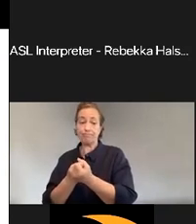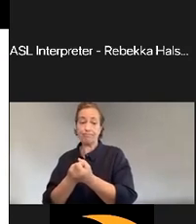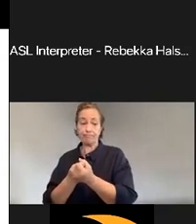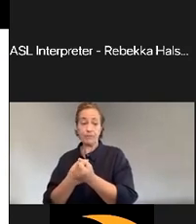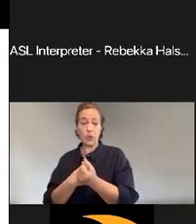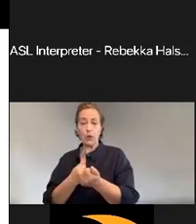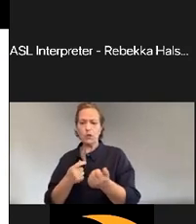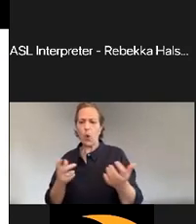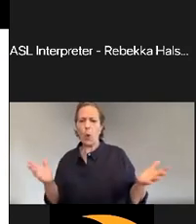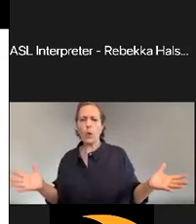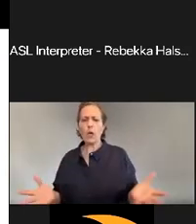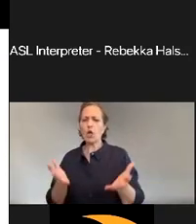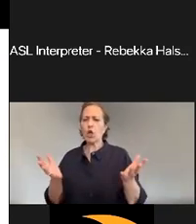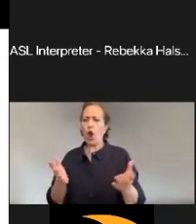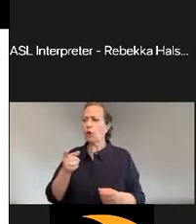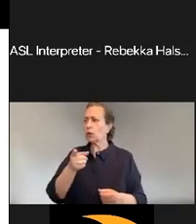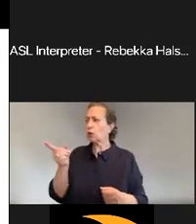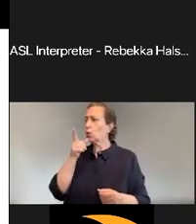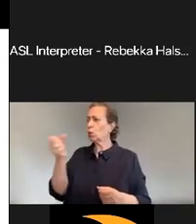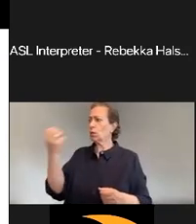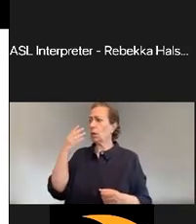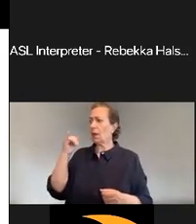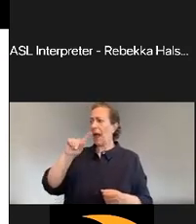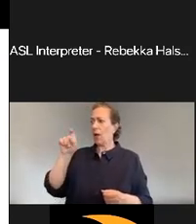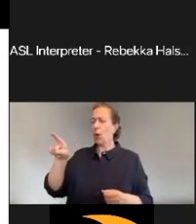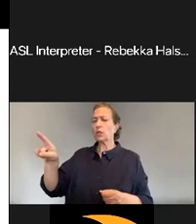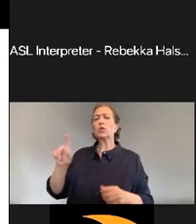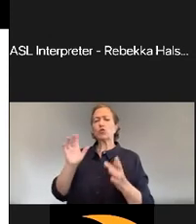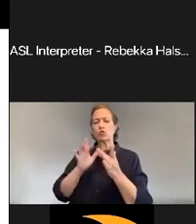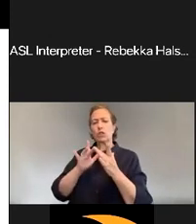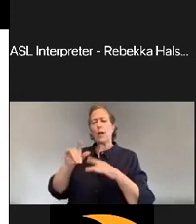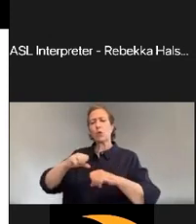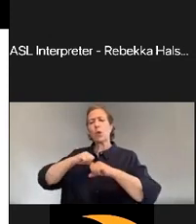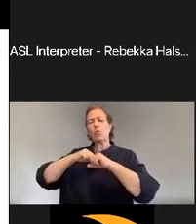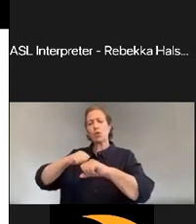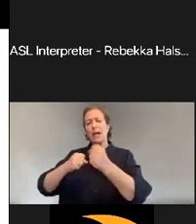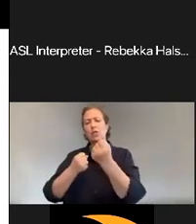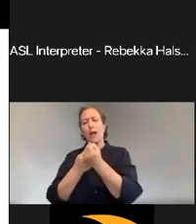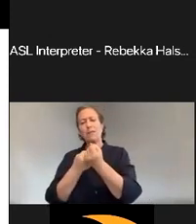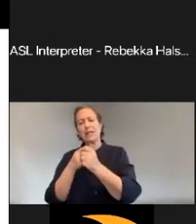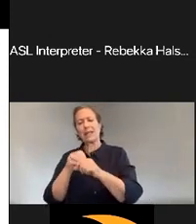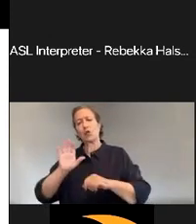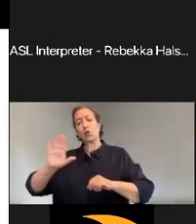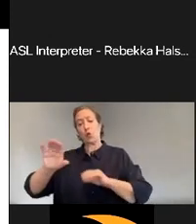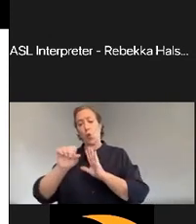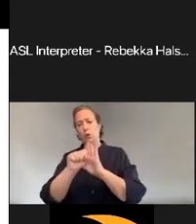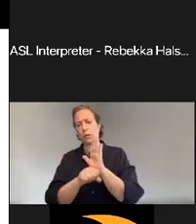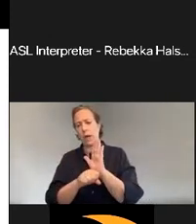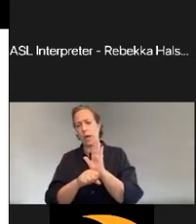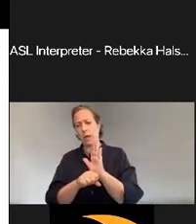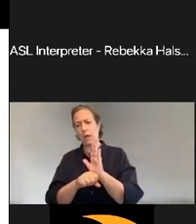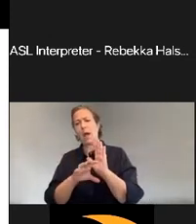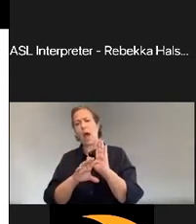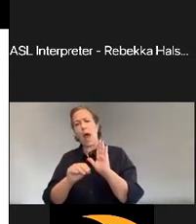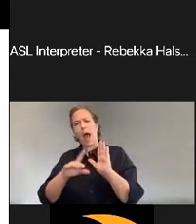who posed this question to reach out to the protection and advocacy in the state to have a more in-depth conversation than I